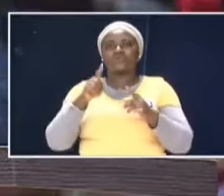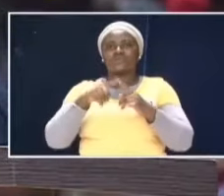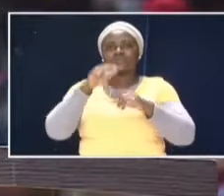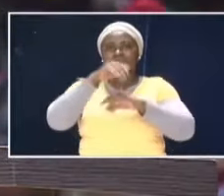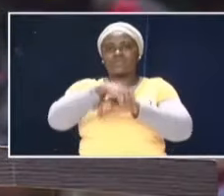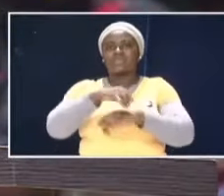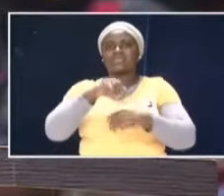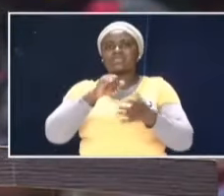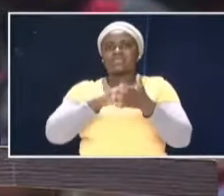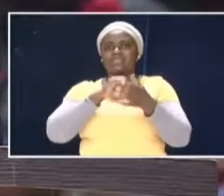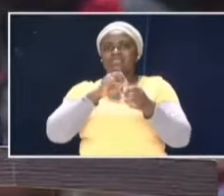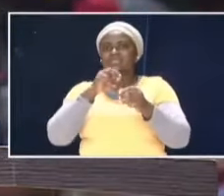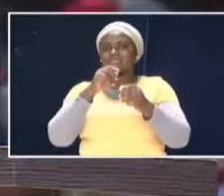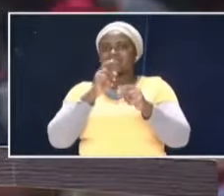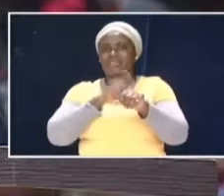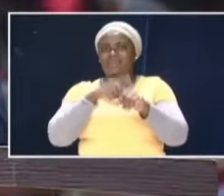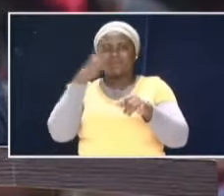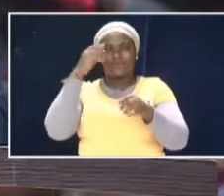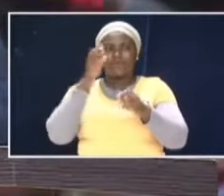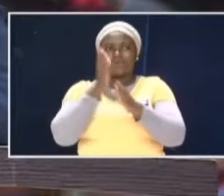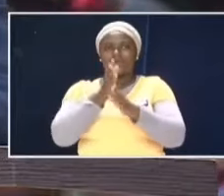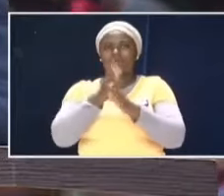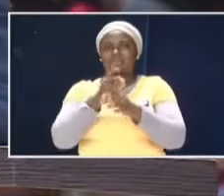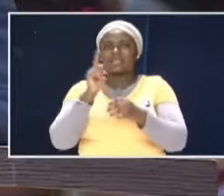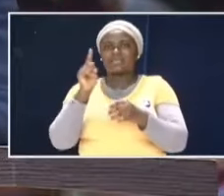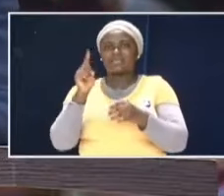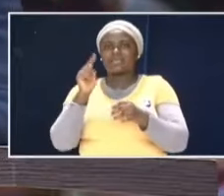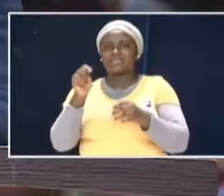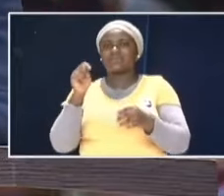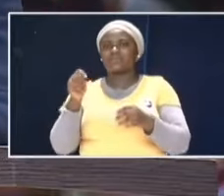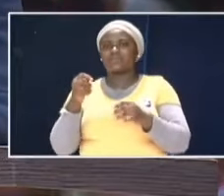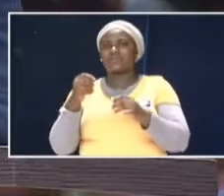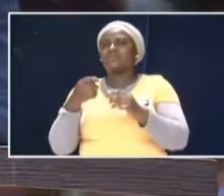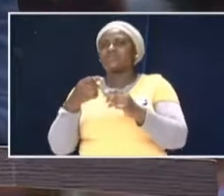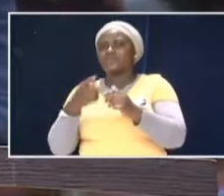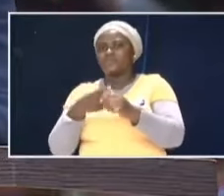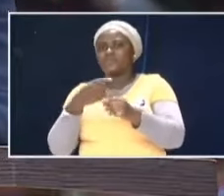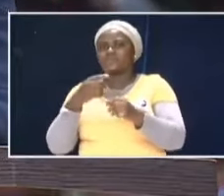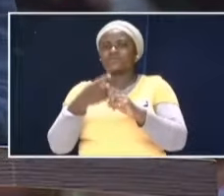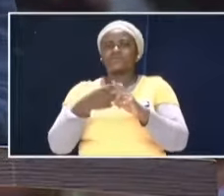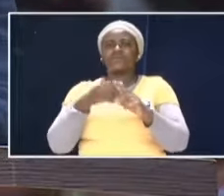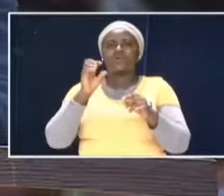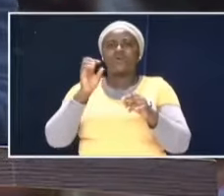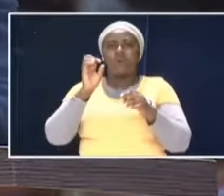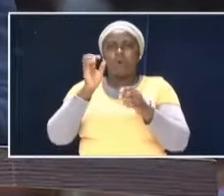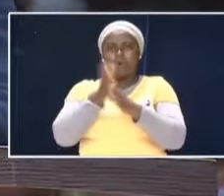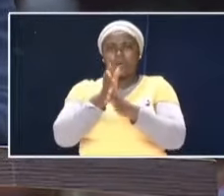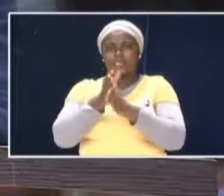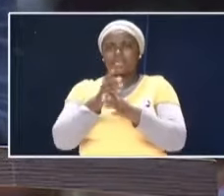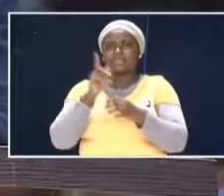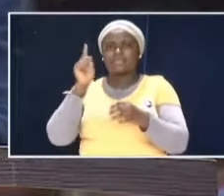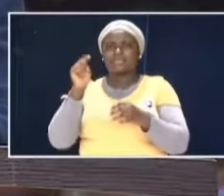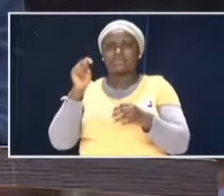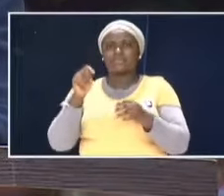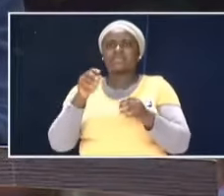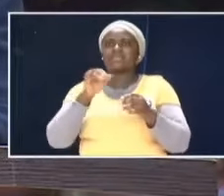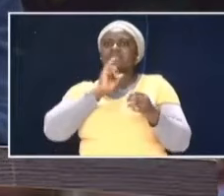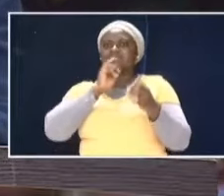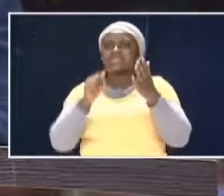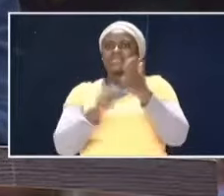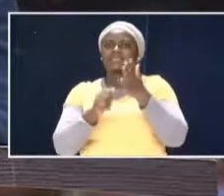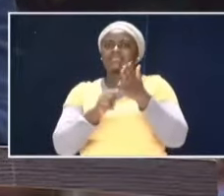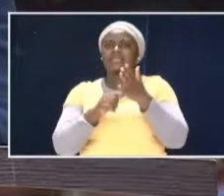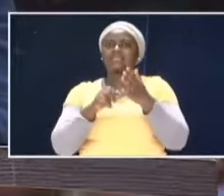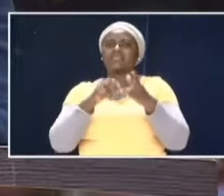for online testimonies. First from the online testifiers is Assistant Pastor